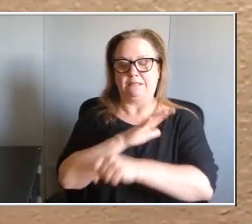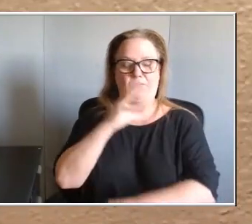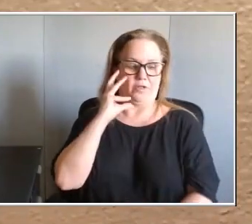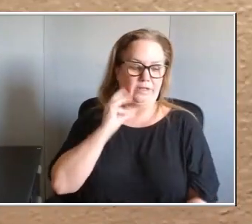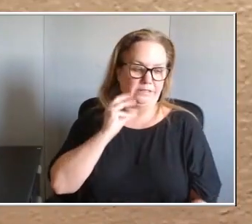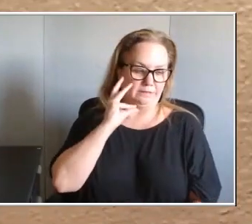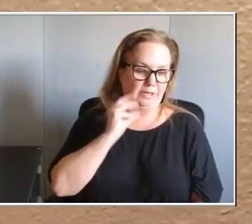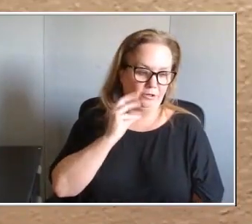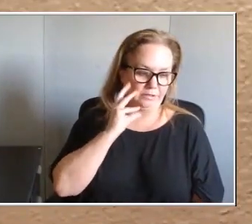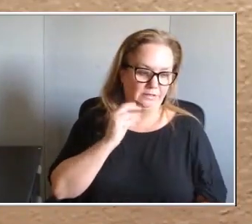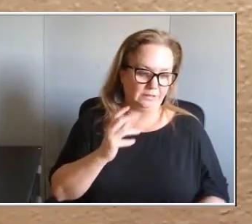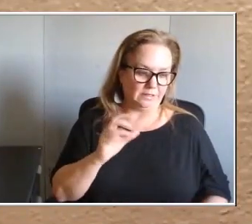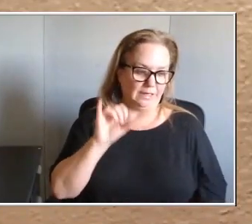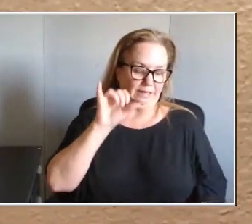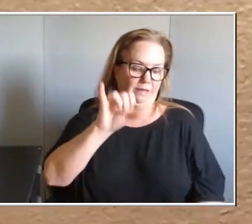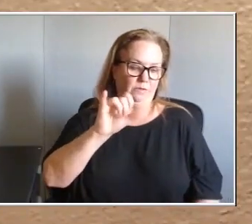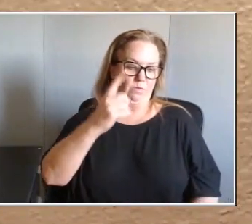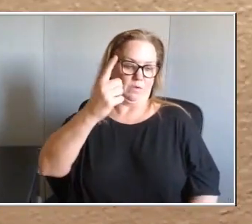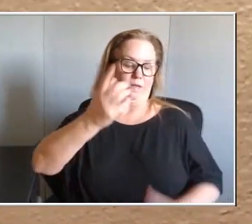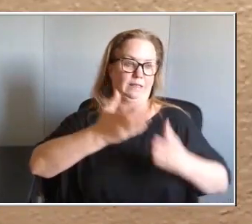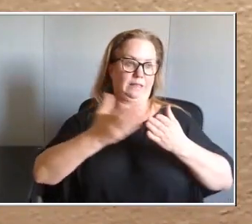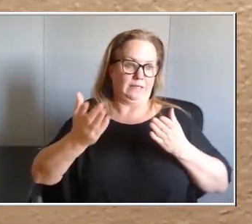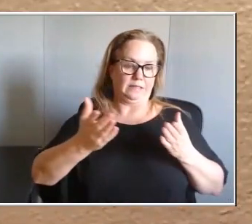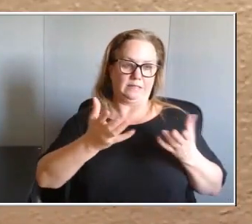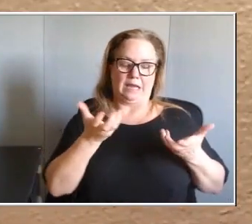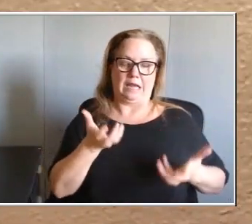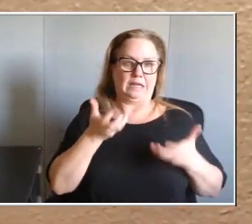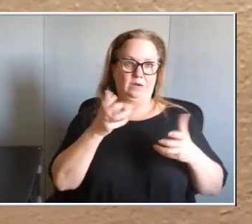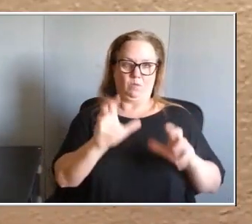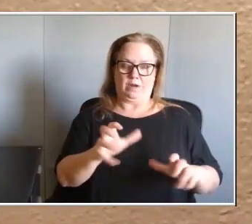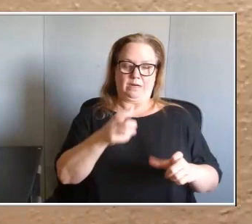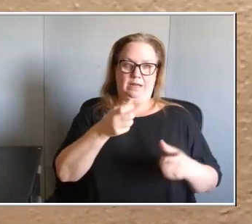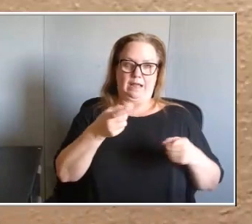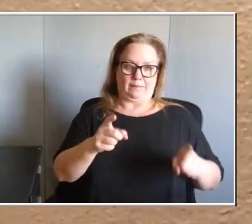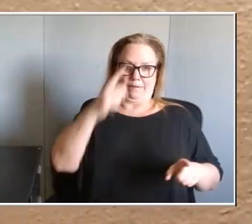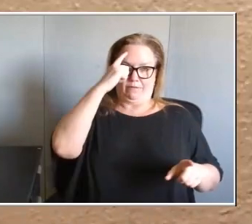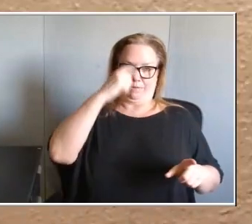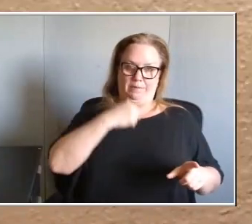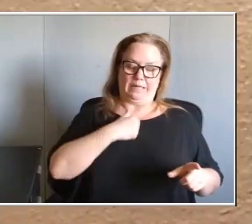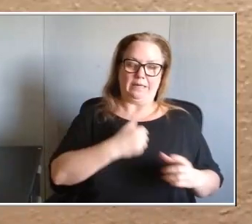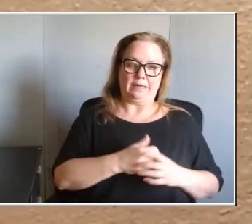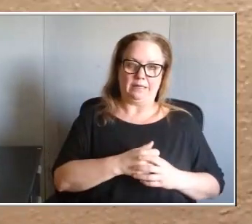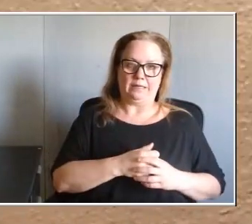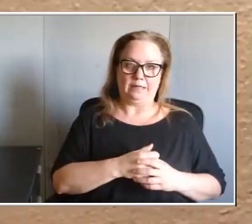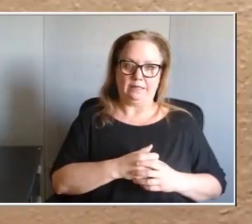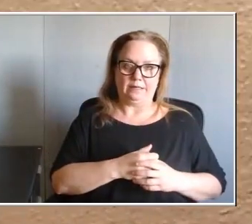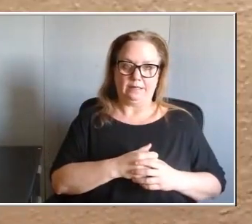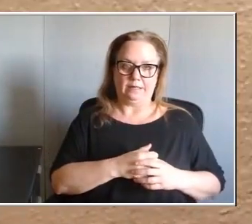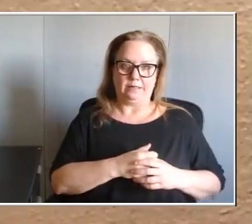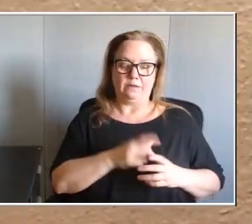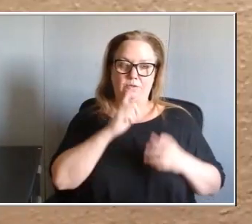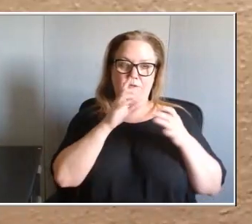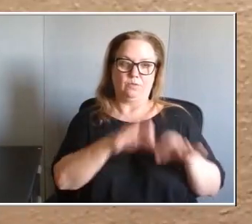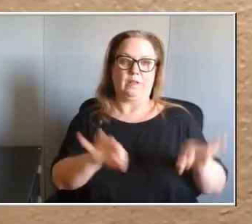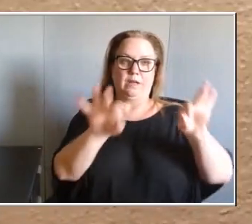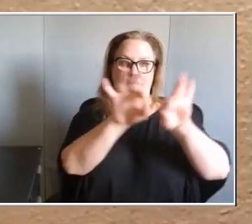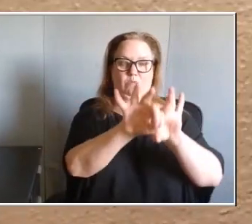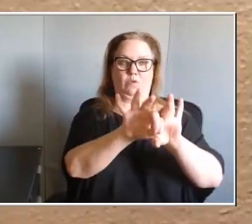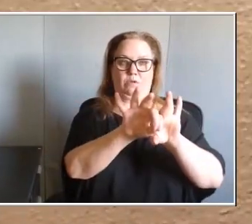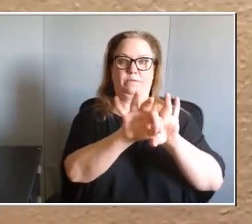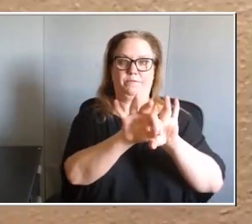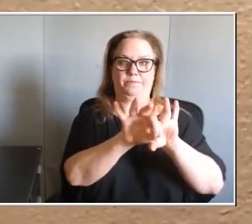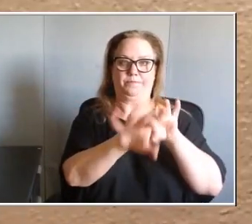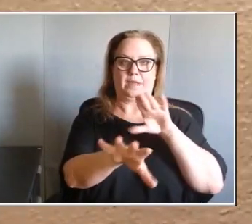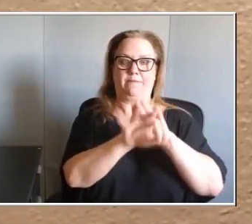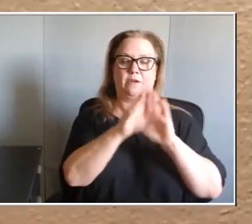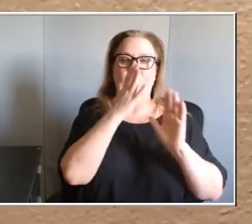whole. So that was definitely one of the things that I didn't want to happen to me. So it was really important that I found